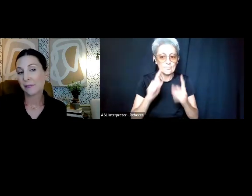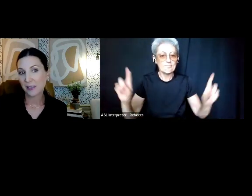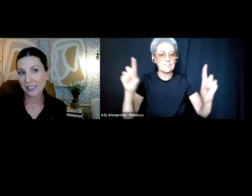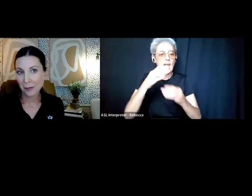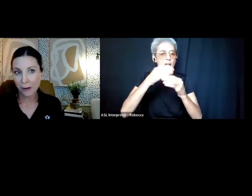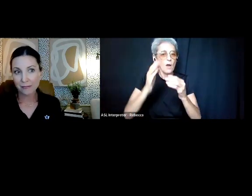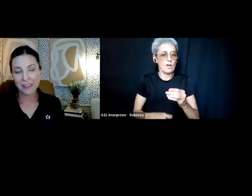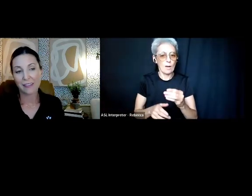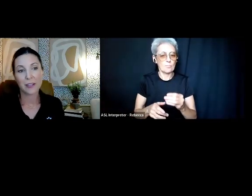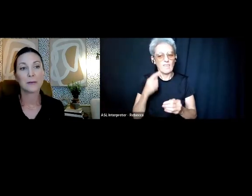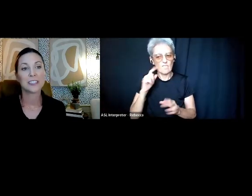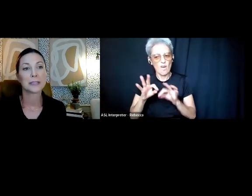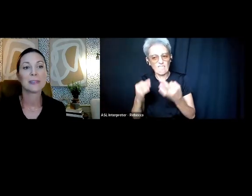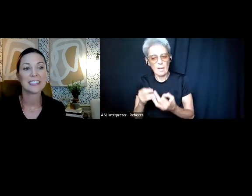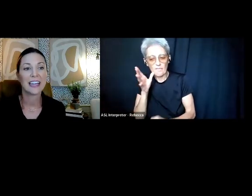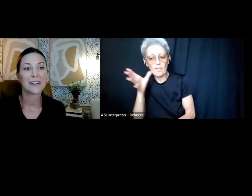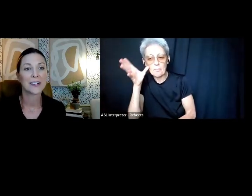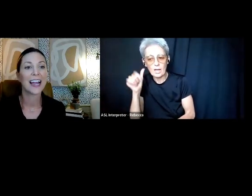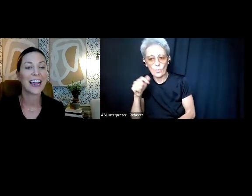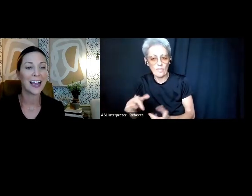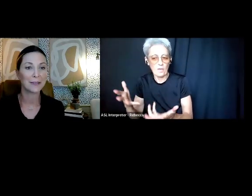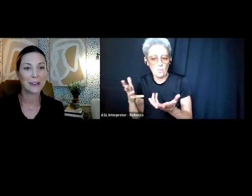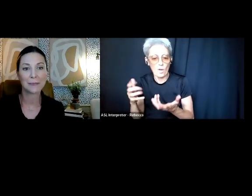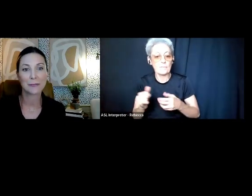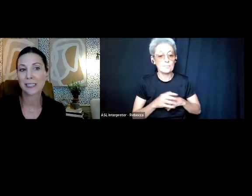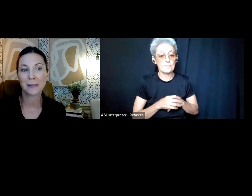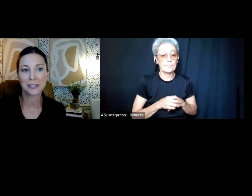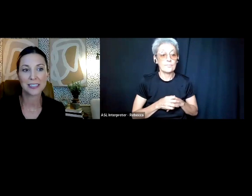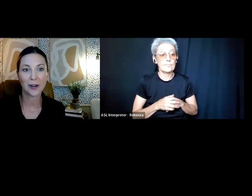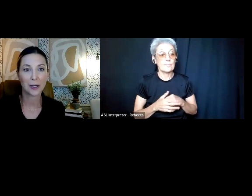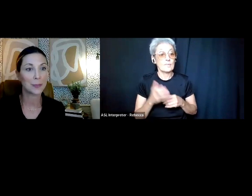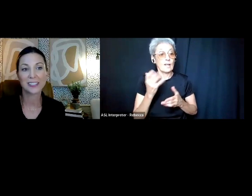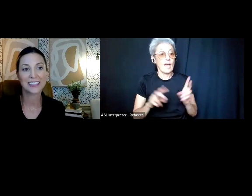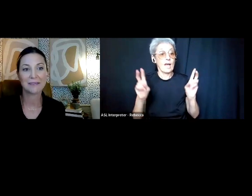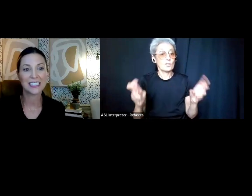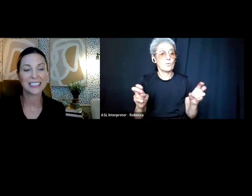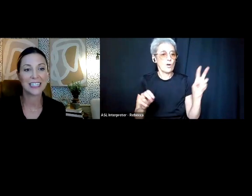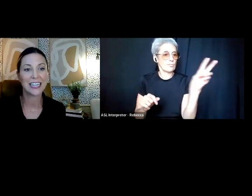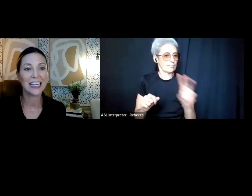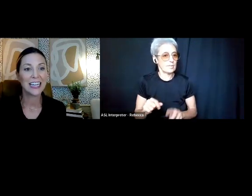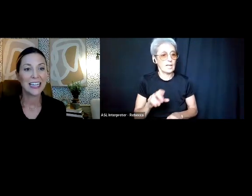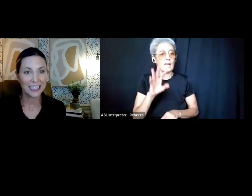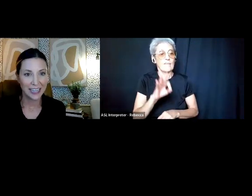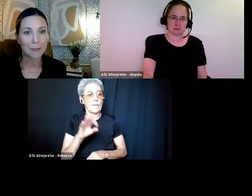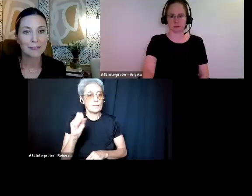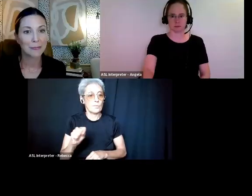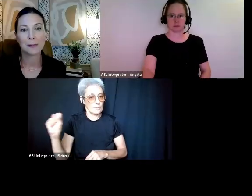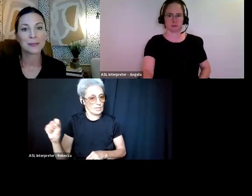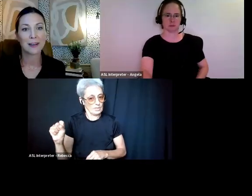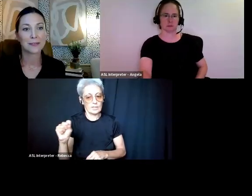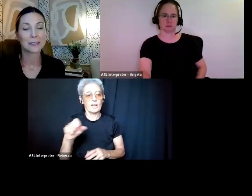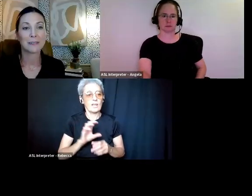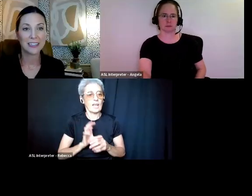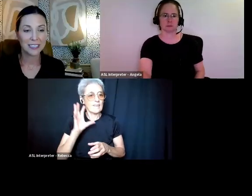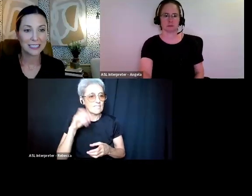I'll leave you with this quote that the coalition put together. Family support specialists are personally invested, collaborative